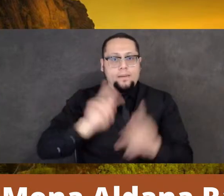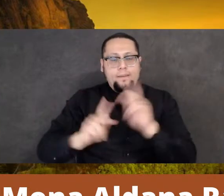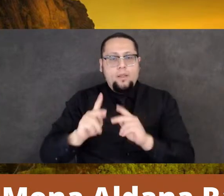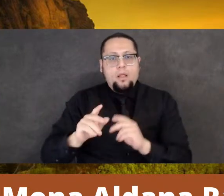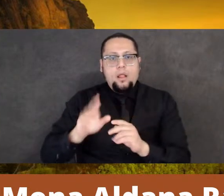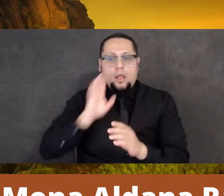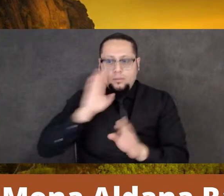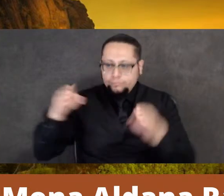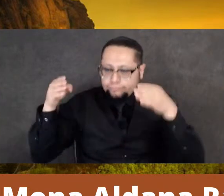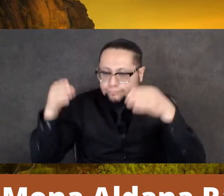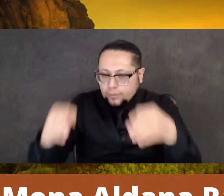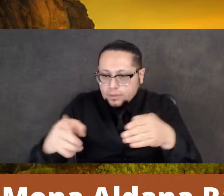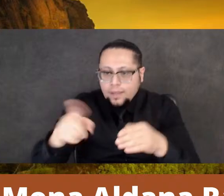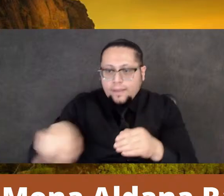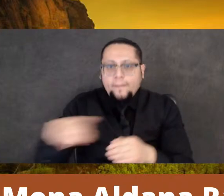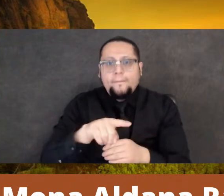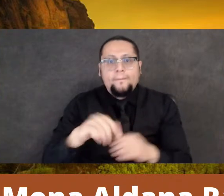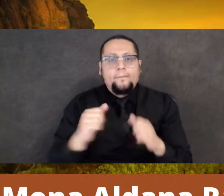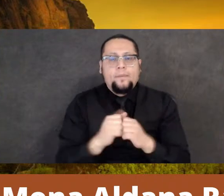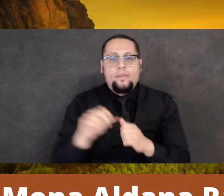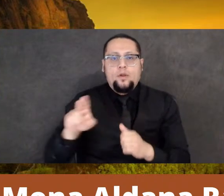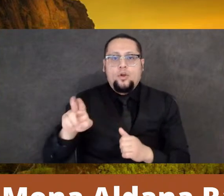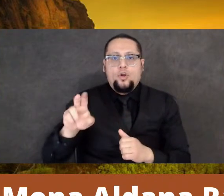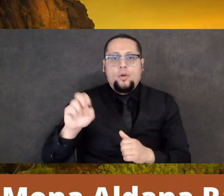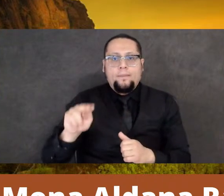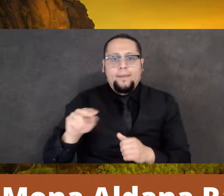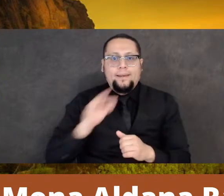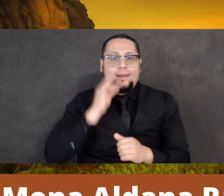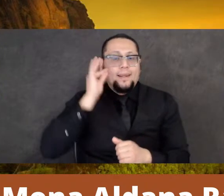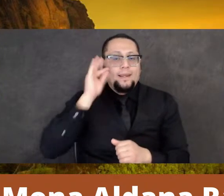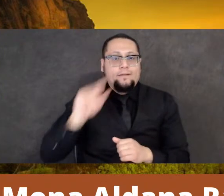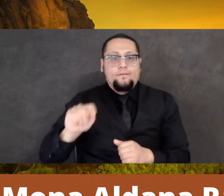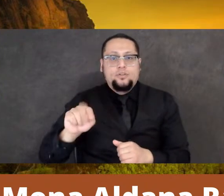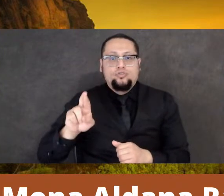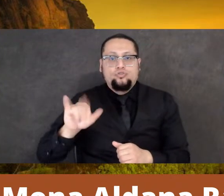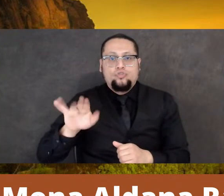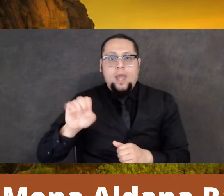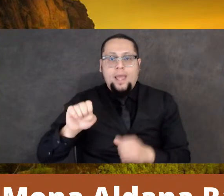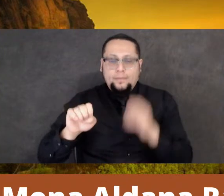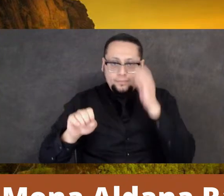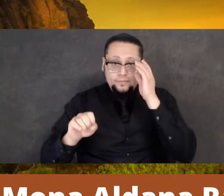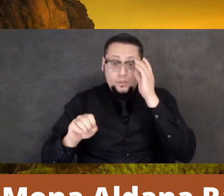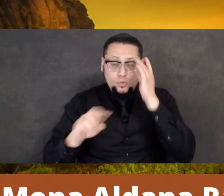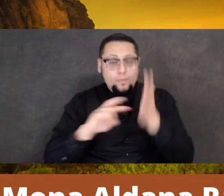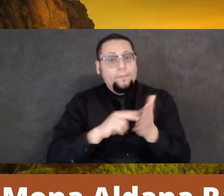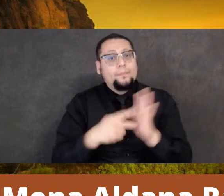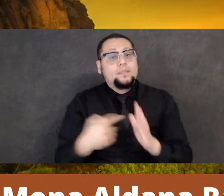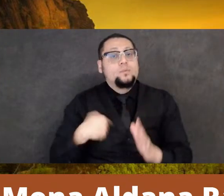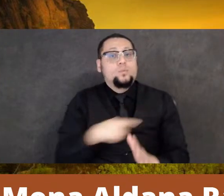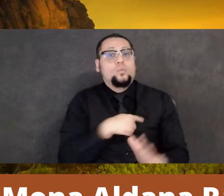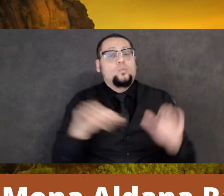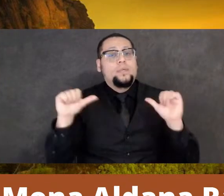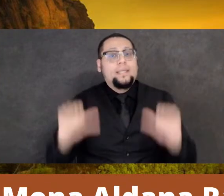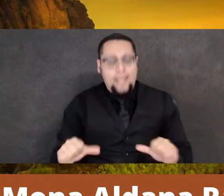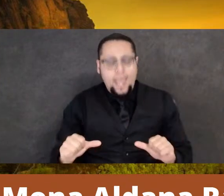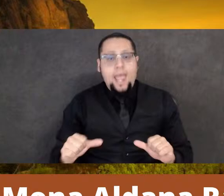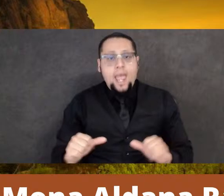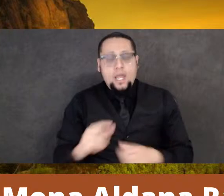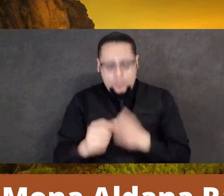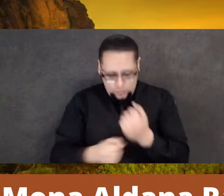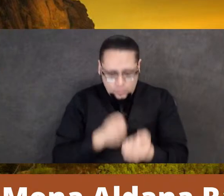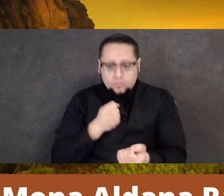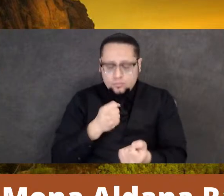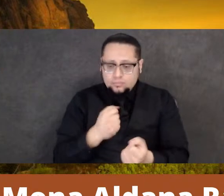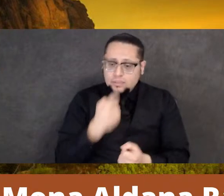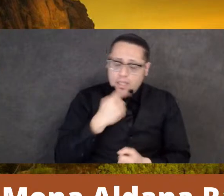with our urban Native tribes so that we can not only talk the talk, but walk this